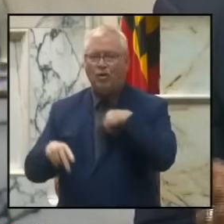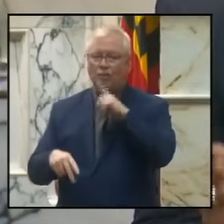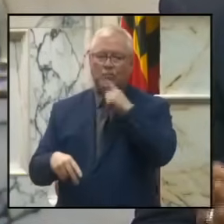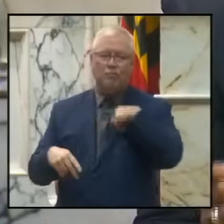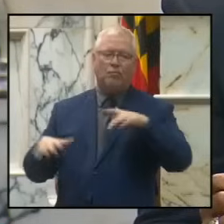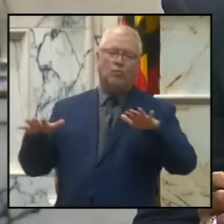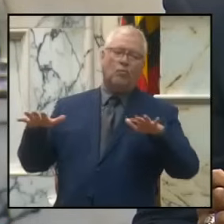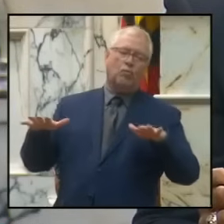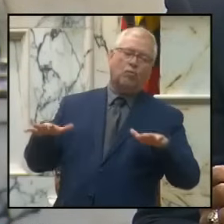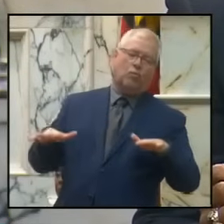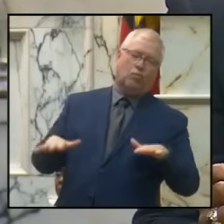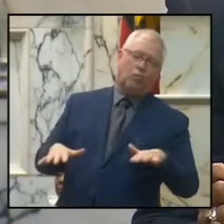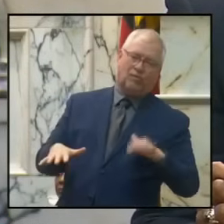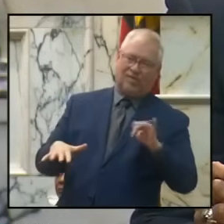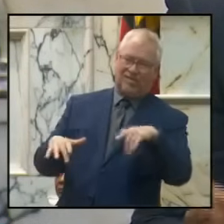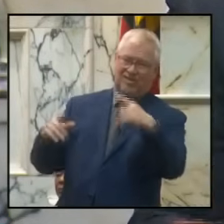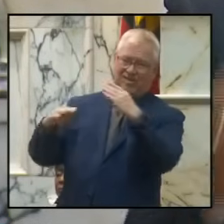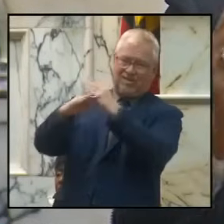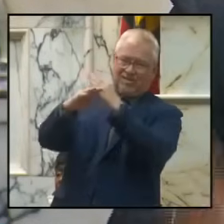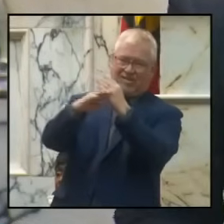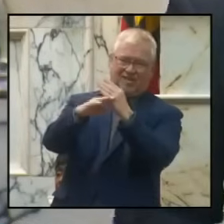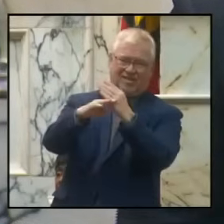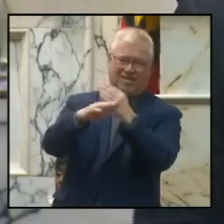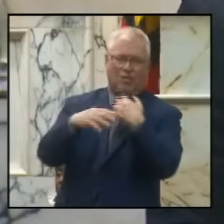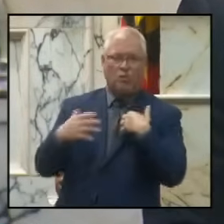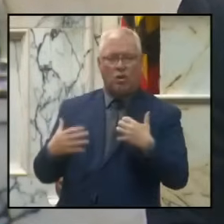clarity. But here's the thing.